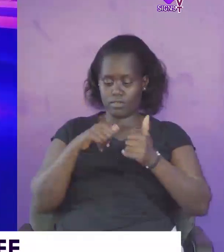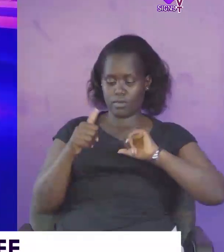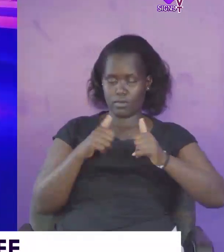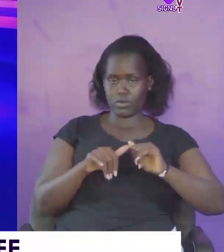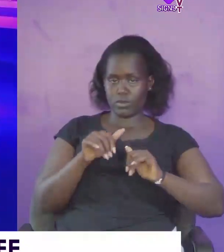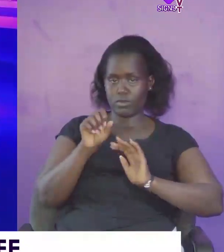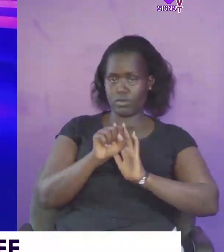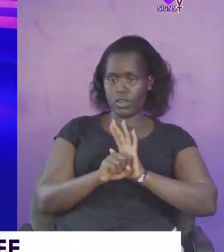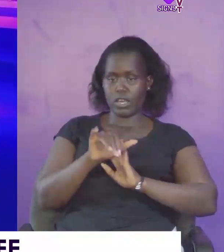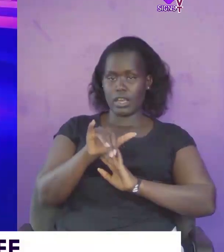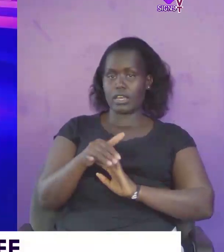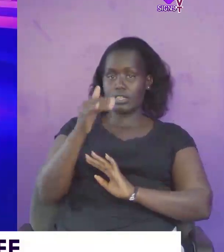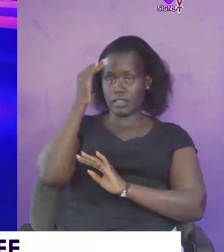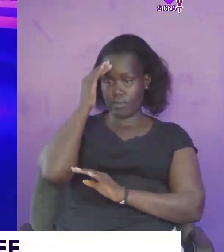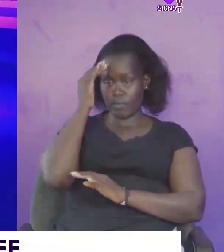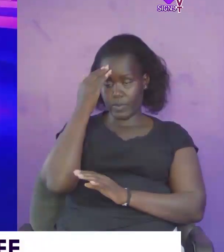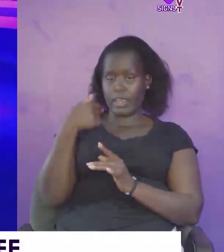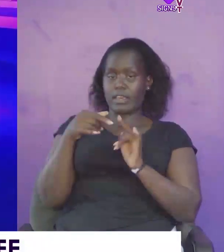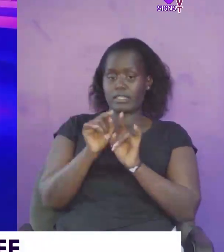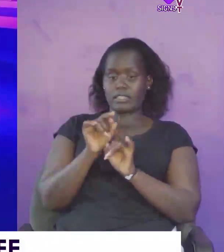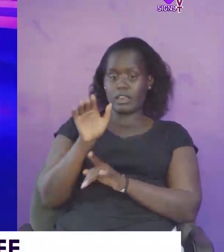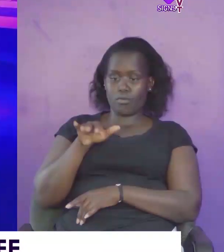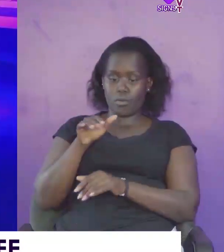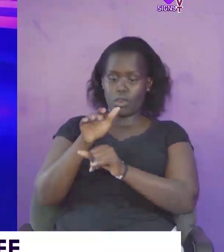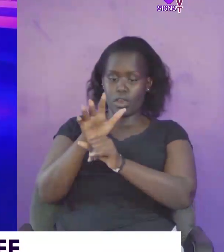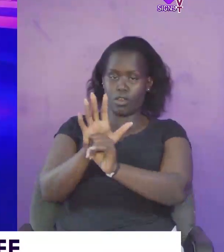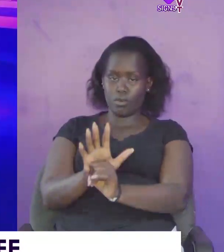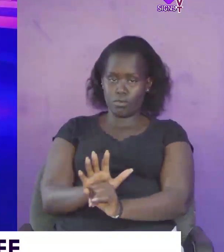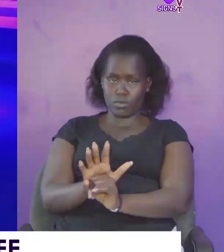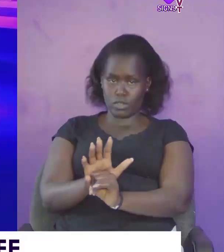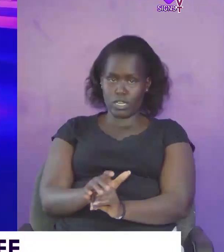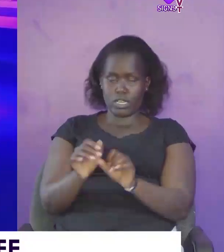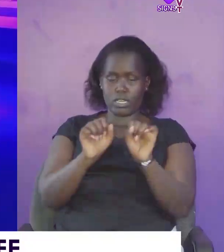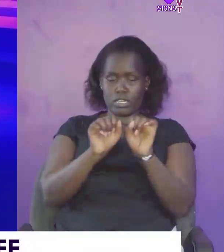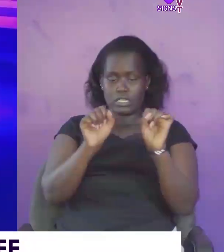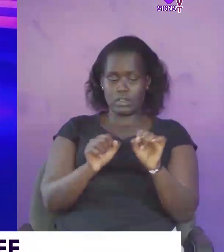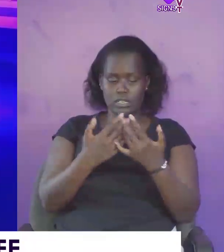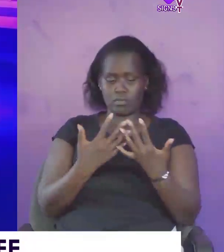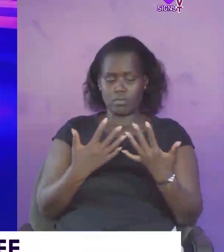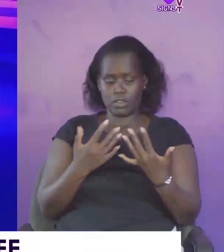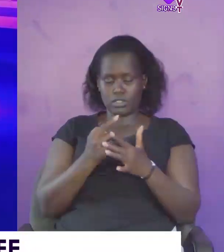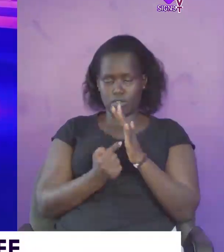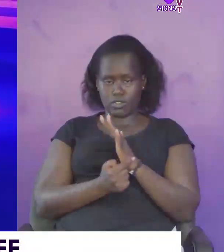that realization that even women oppression is a system, is a product of